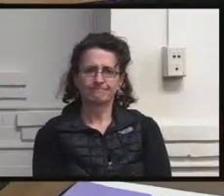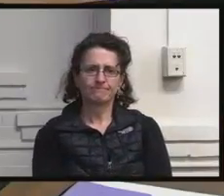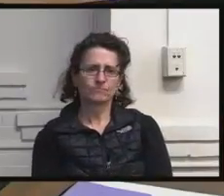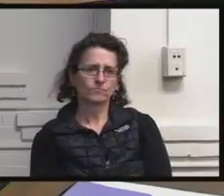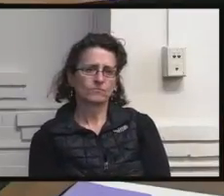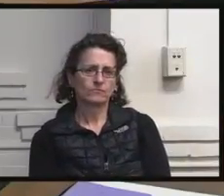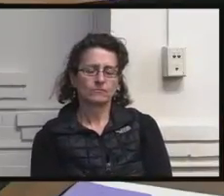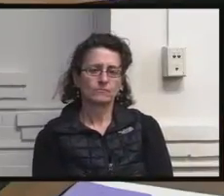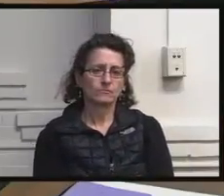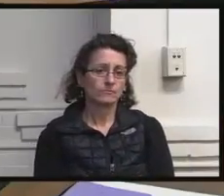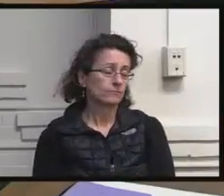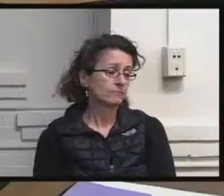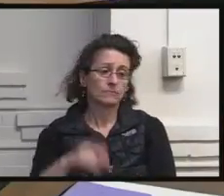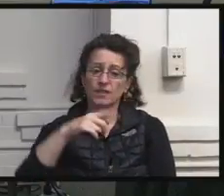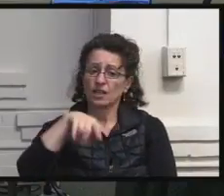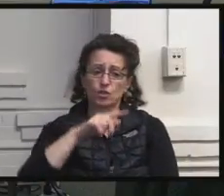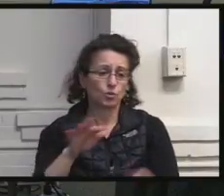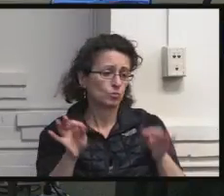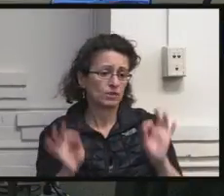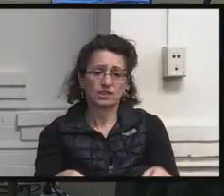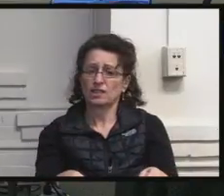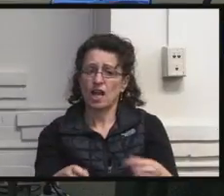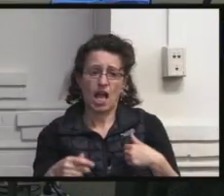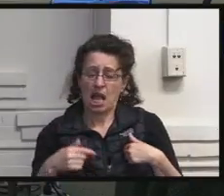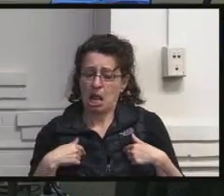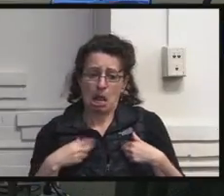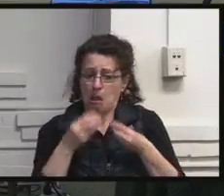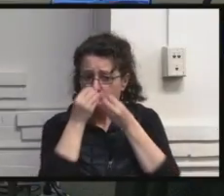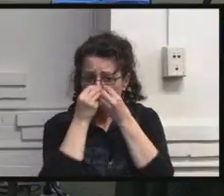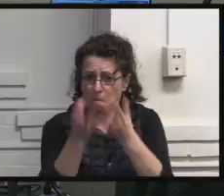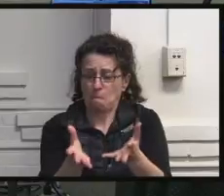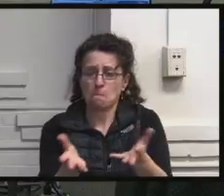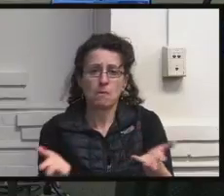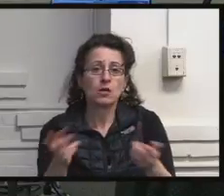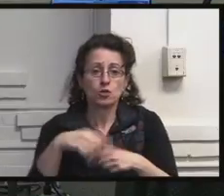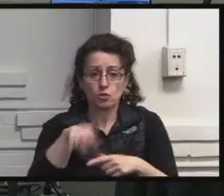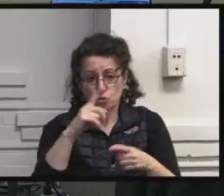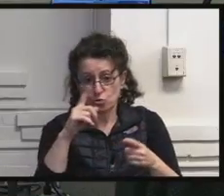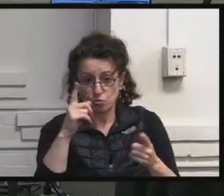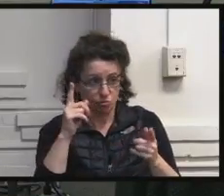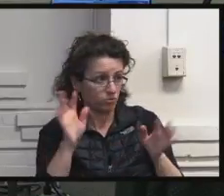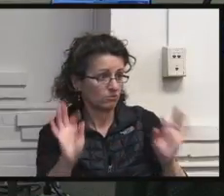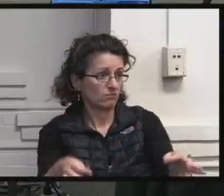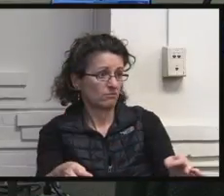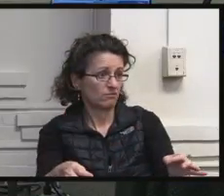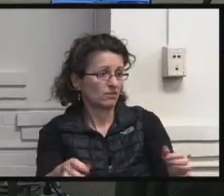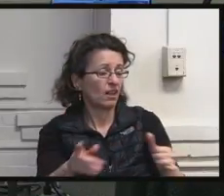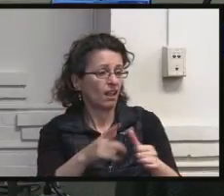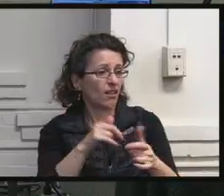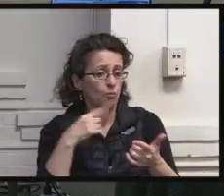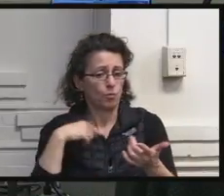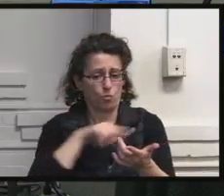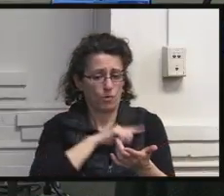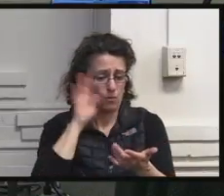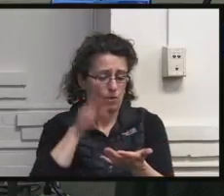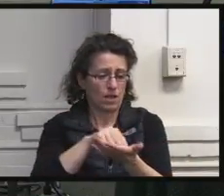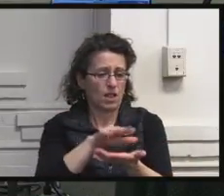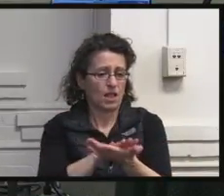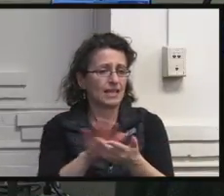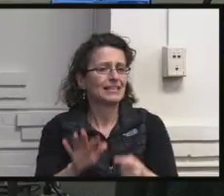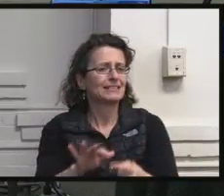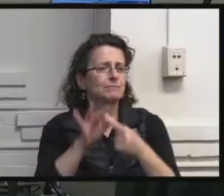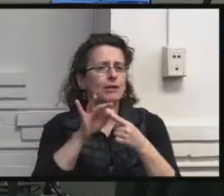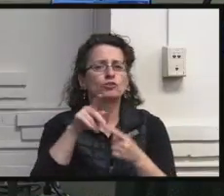And you guys are in the driver's seat in terms of when the closure is. So if once you have concurrence, we are happy to put it in the special provisions any way that you would like.